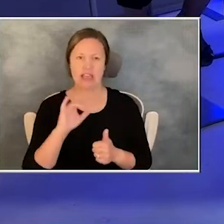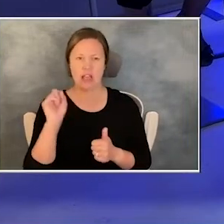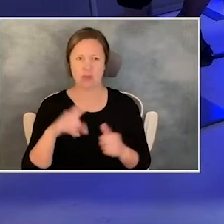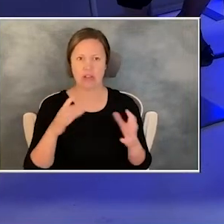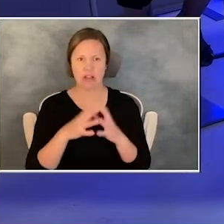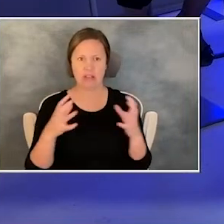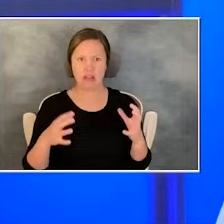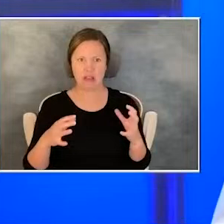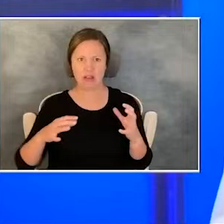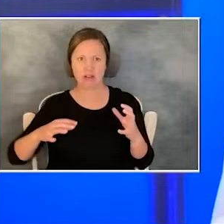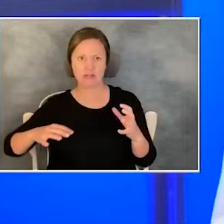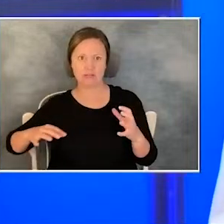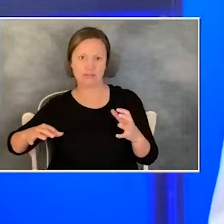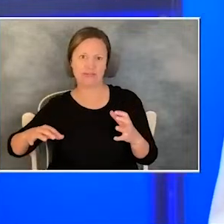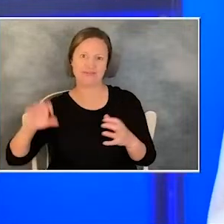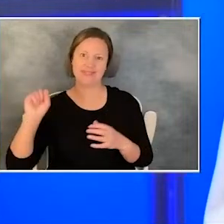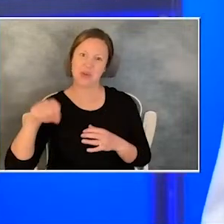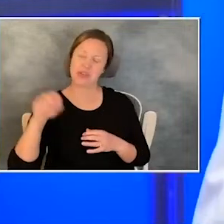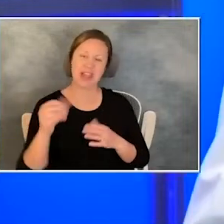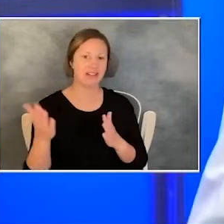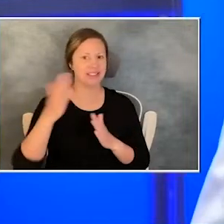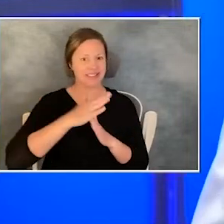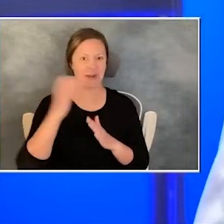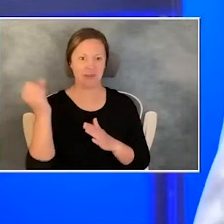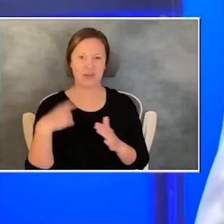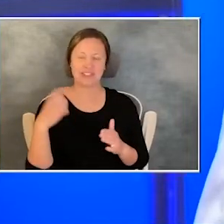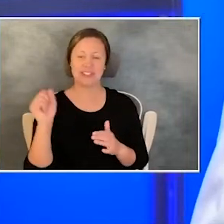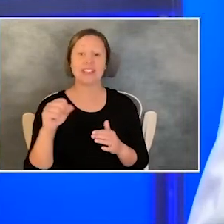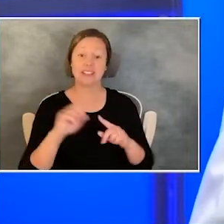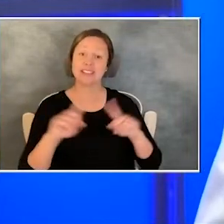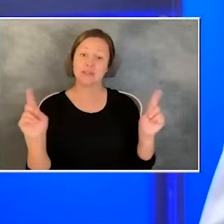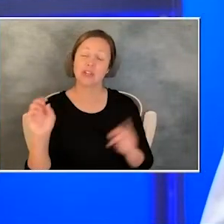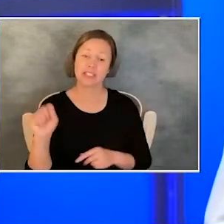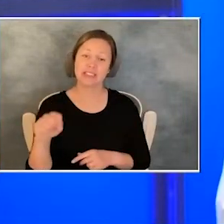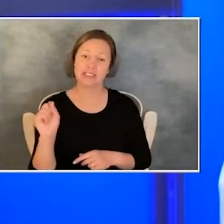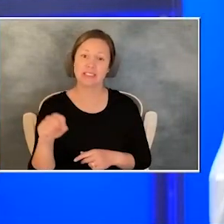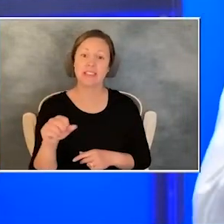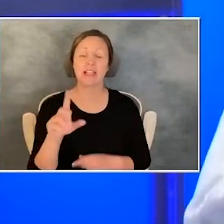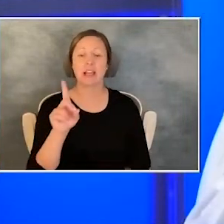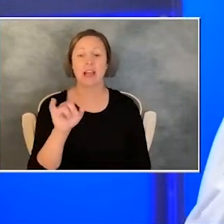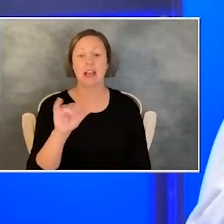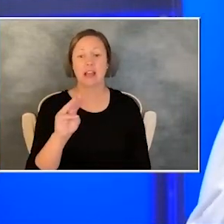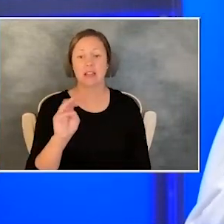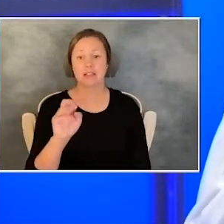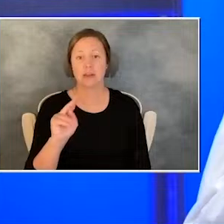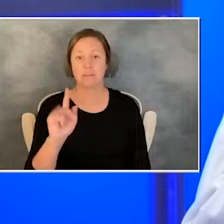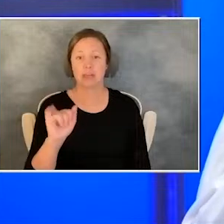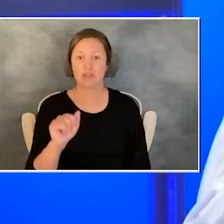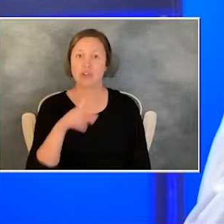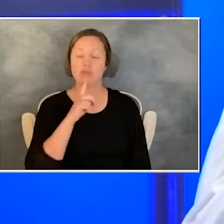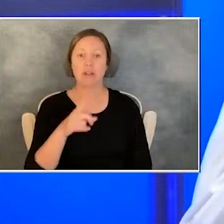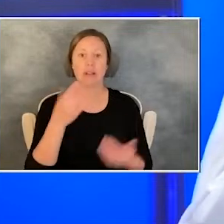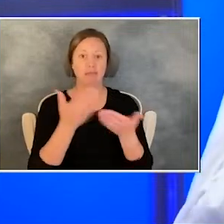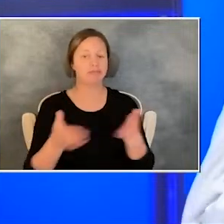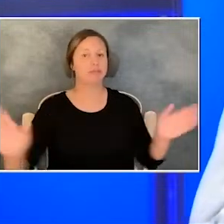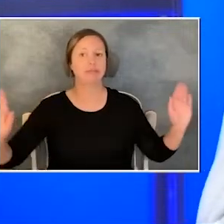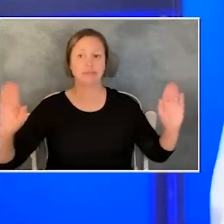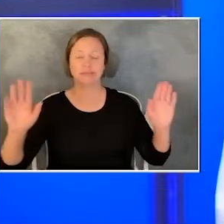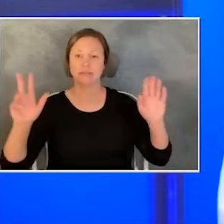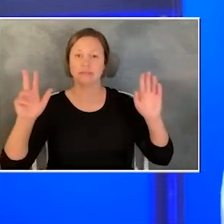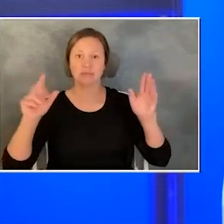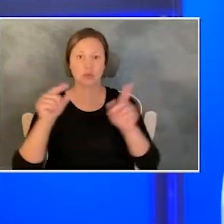Okay, yeah, the number one question we get, and there is a difference. And dementia is a really broad term that includes a lot of different